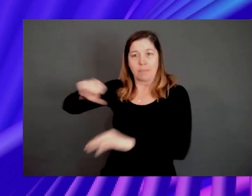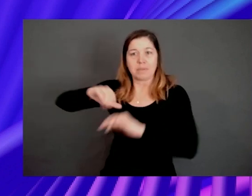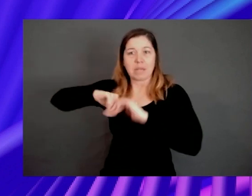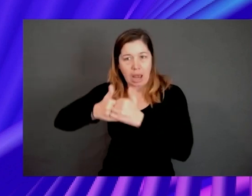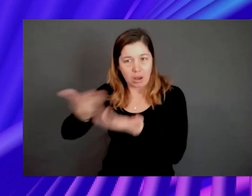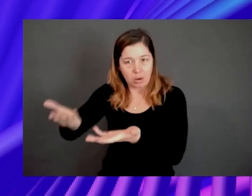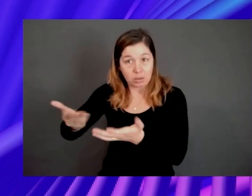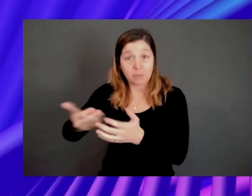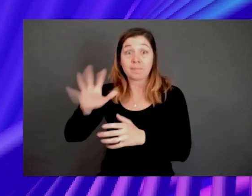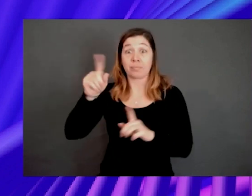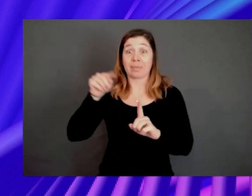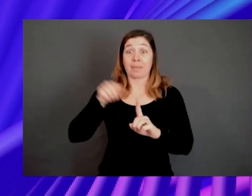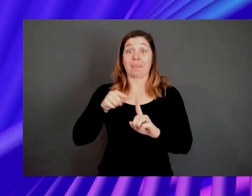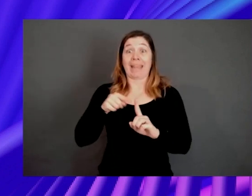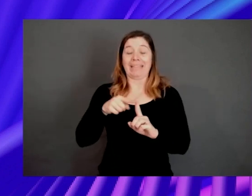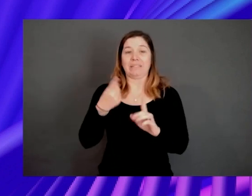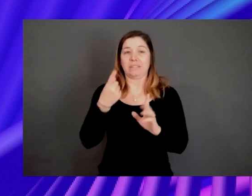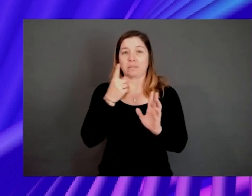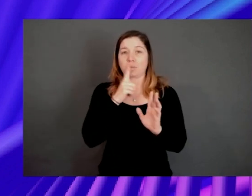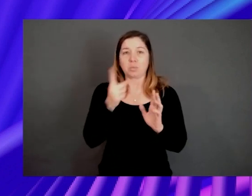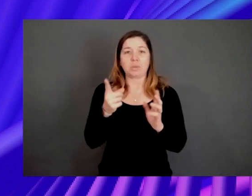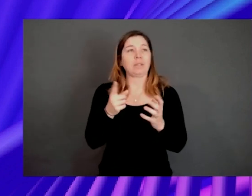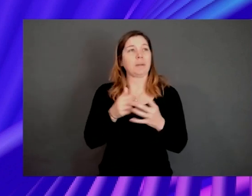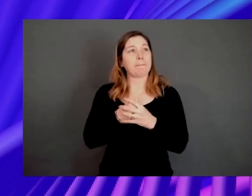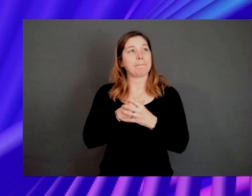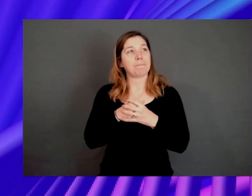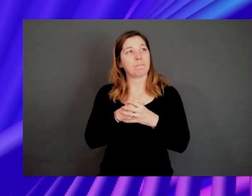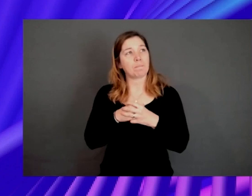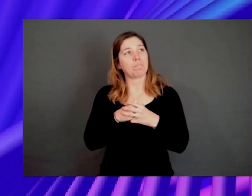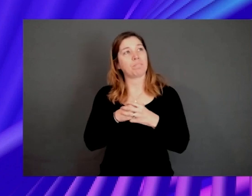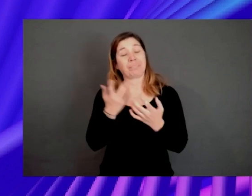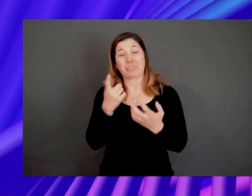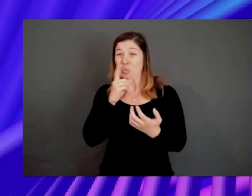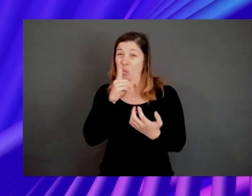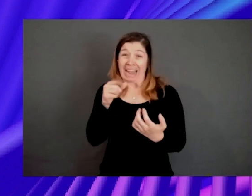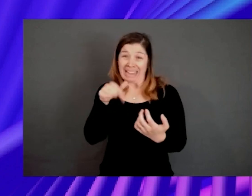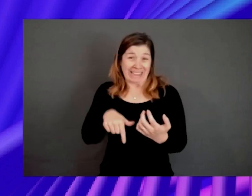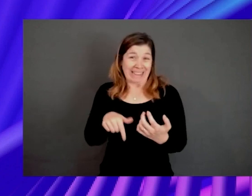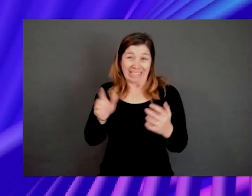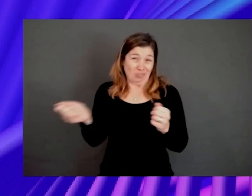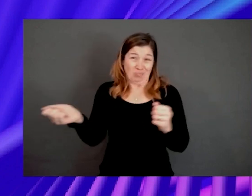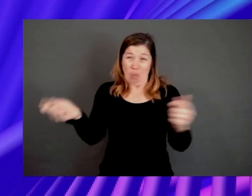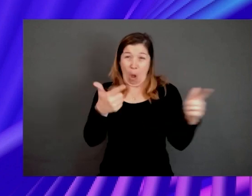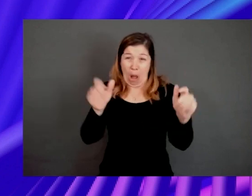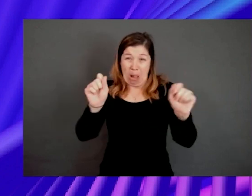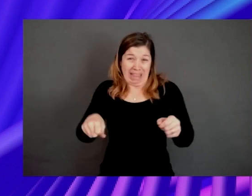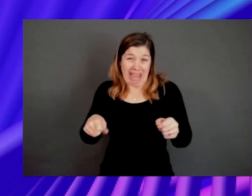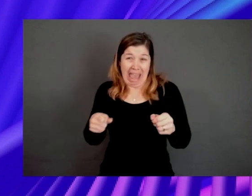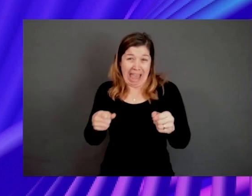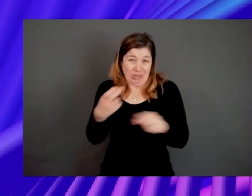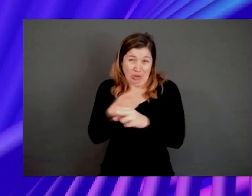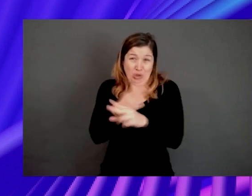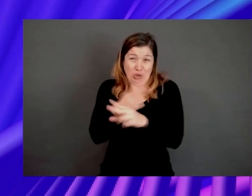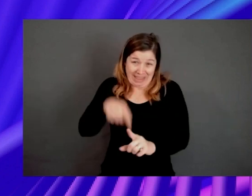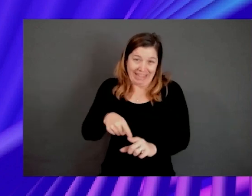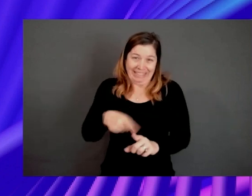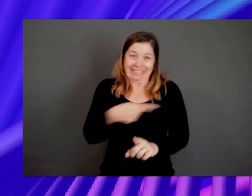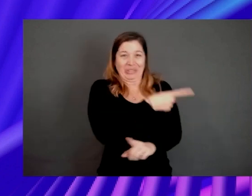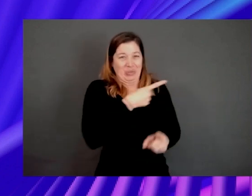This is suited really for it's suited for everyone. Let's be clear, right? That's the goal. I mean, obviously, there's more we can do. Right? I